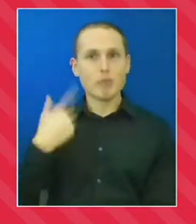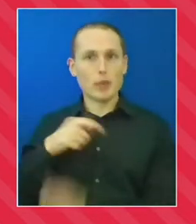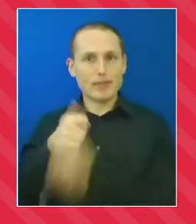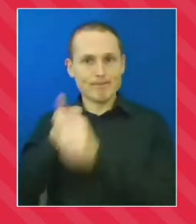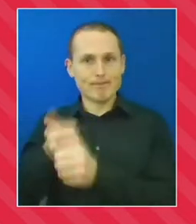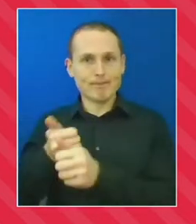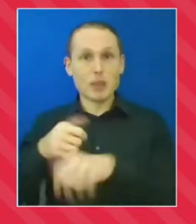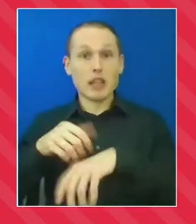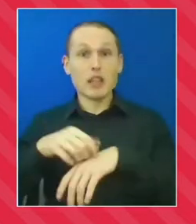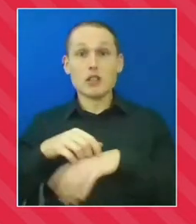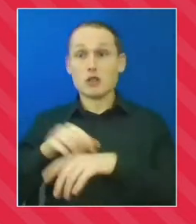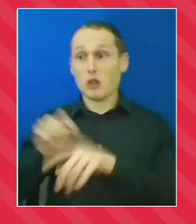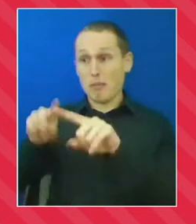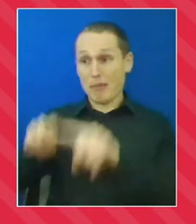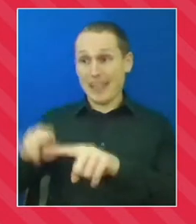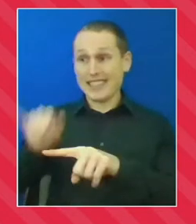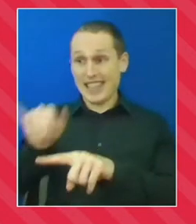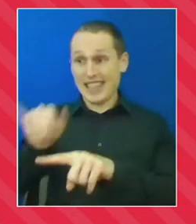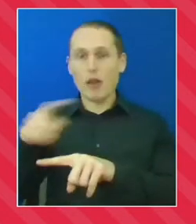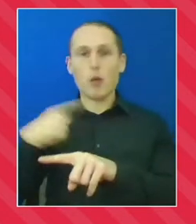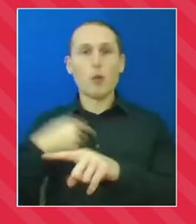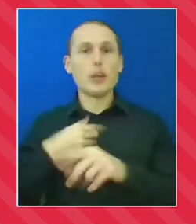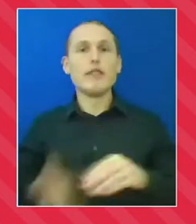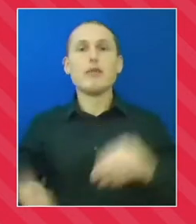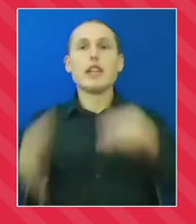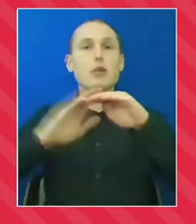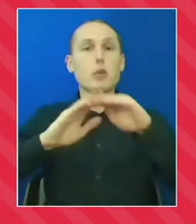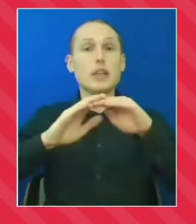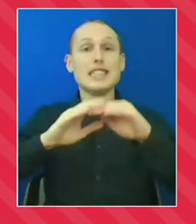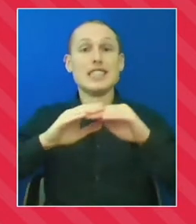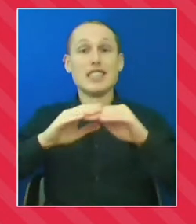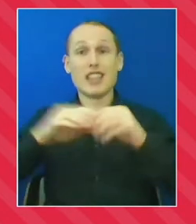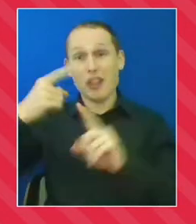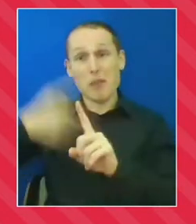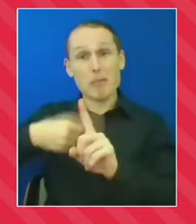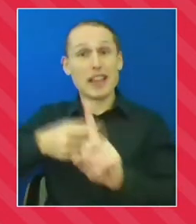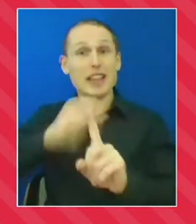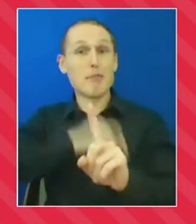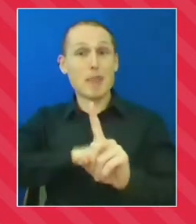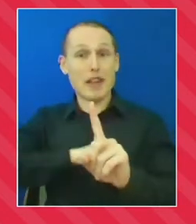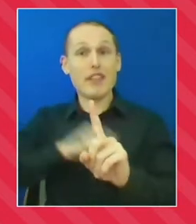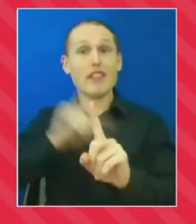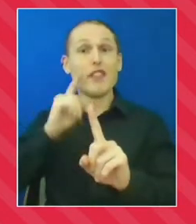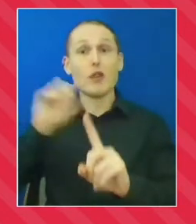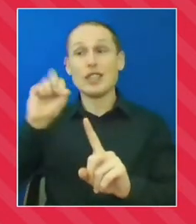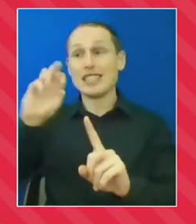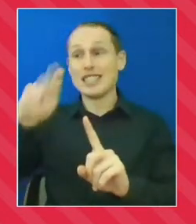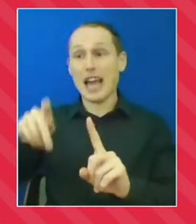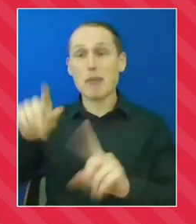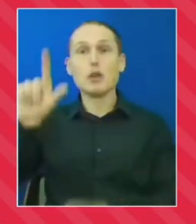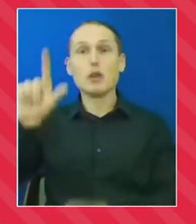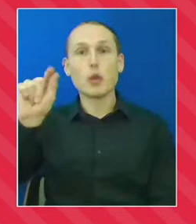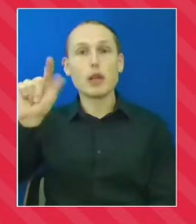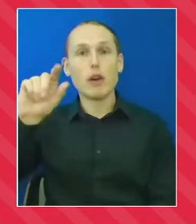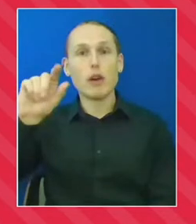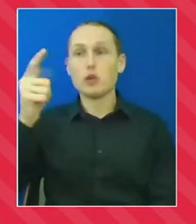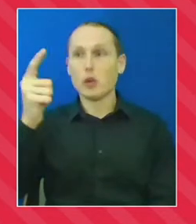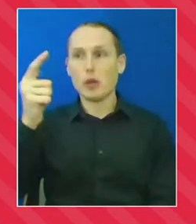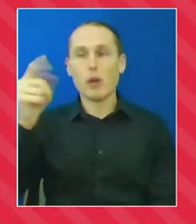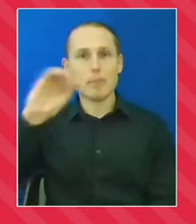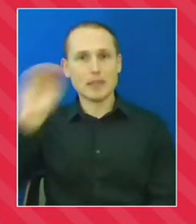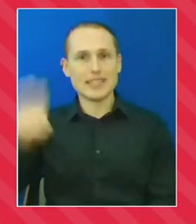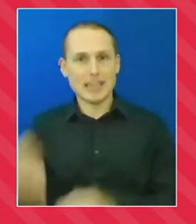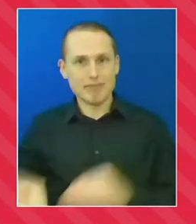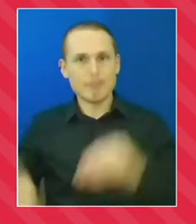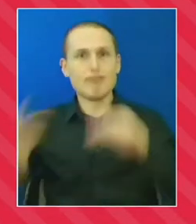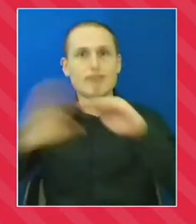it, we increased the benefit of SNAP, the monthly benefit, by 21%. Now, this was the first permanent increase to the purchasing